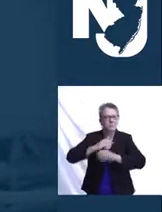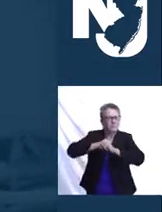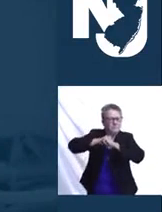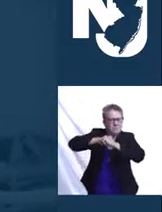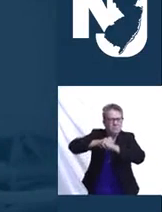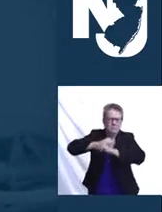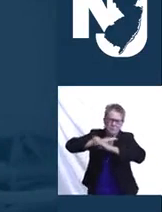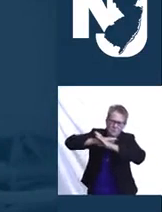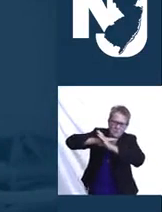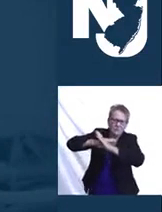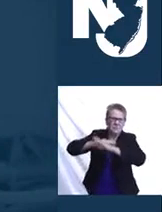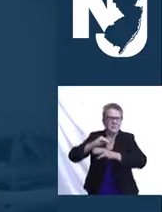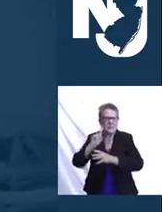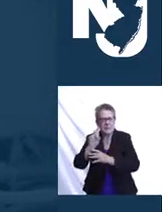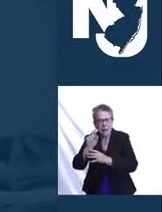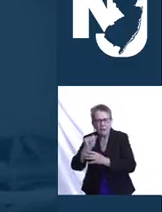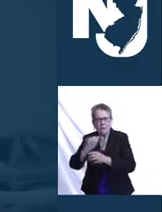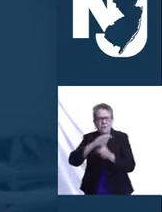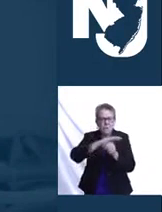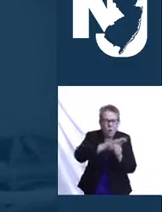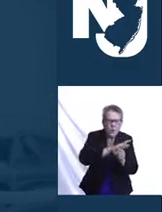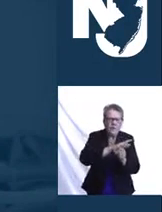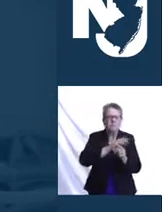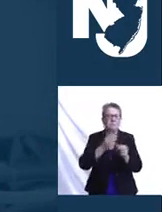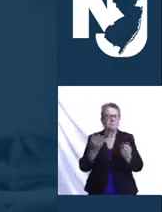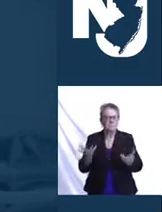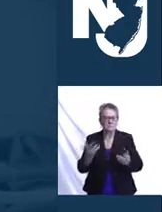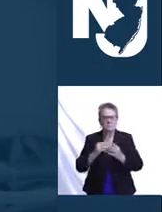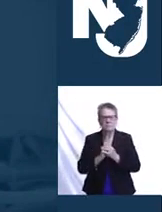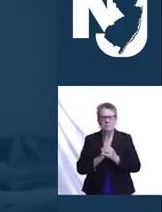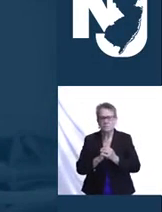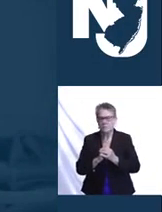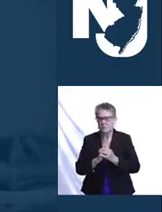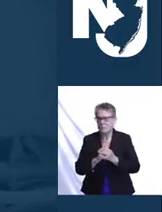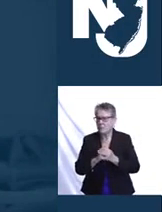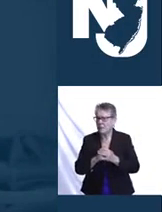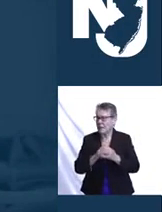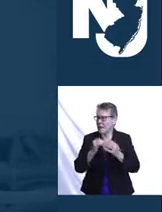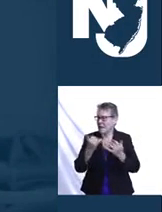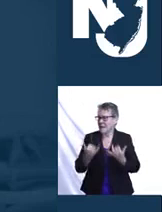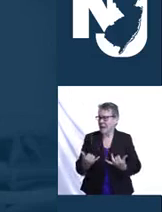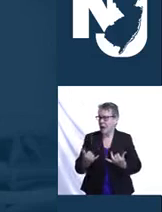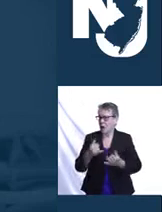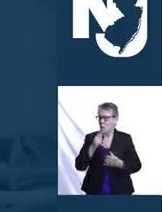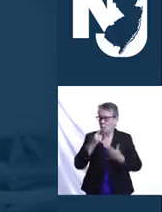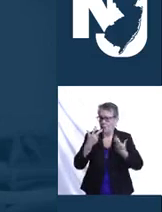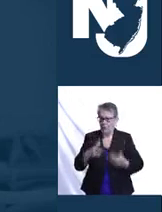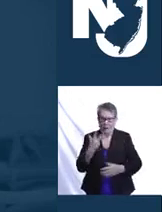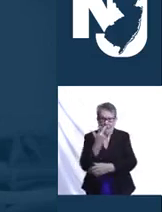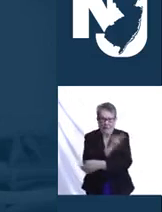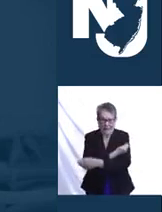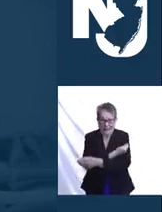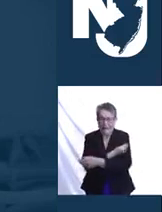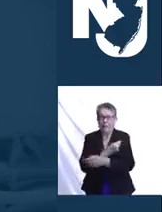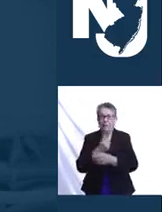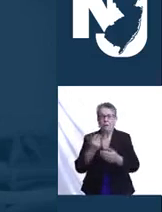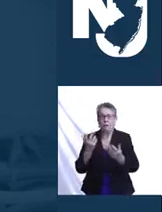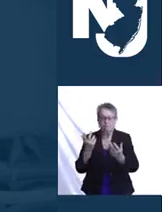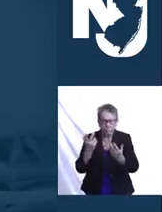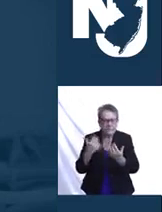breakthrough infections that is compiled and updated weekly by another familiar face, Dr. Ed Lifshitz and his team at the Department of